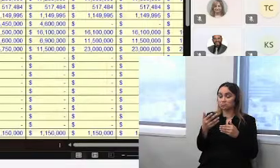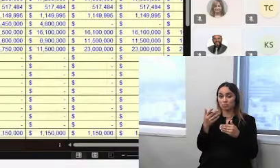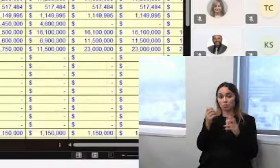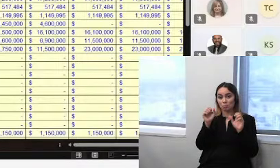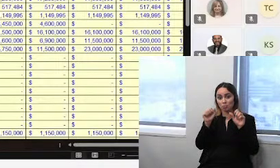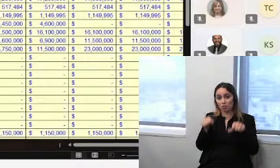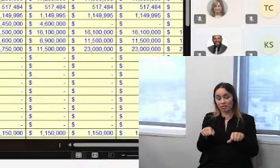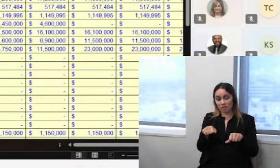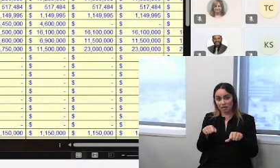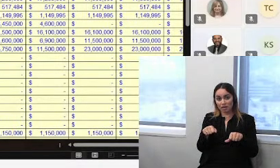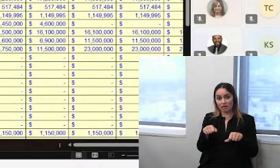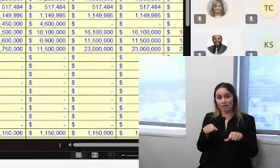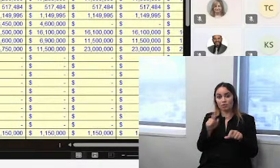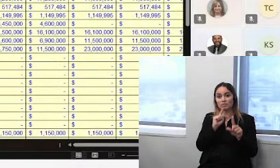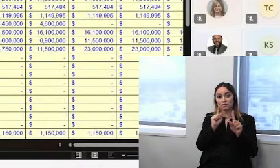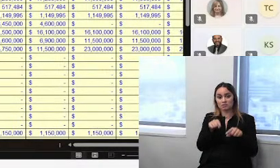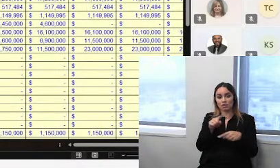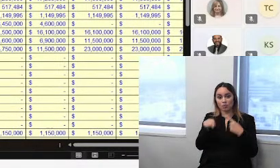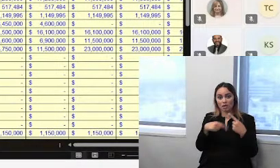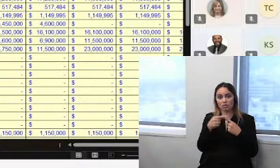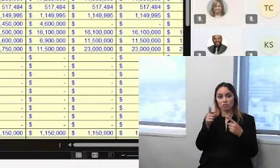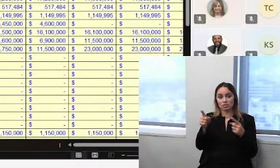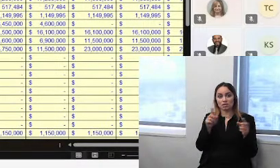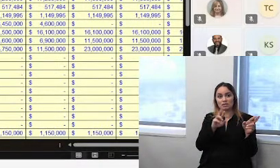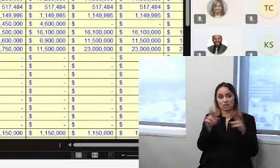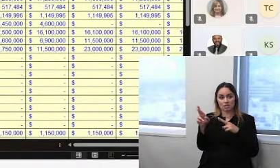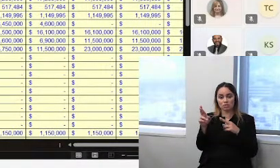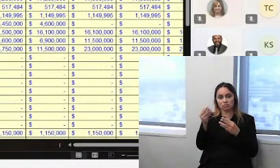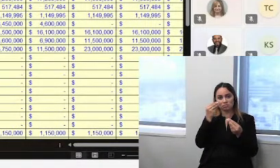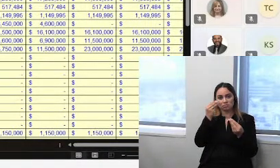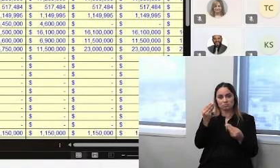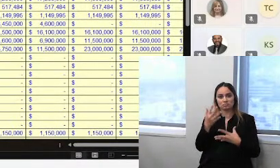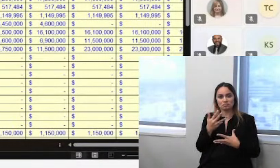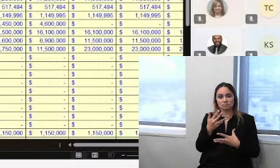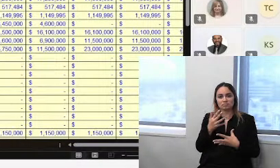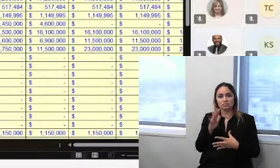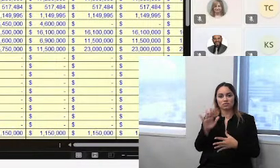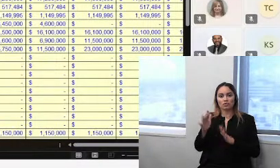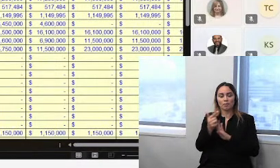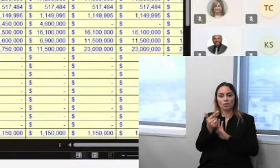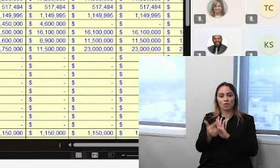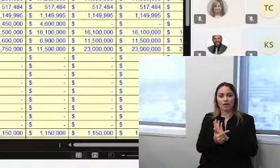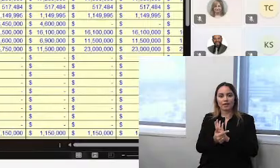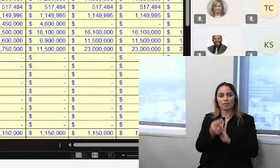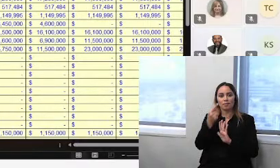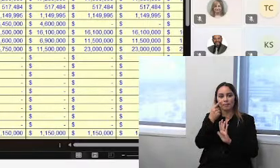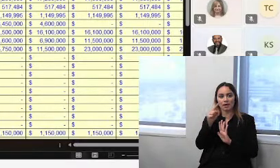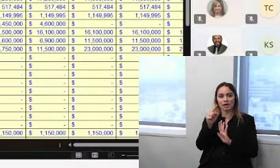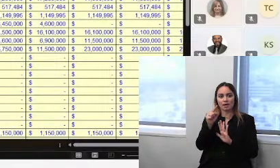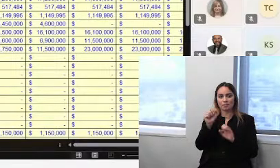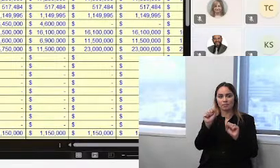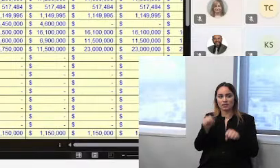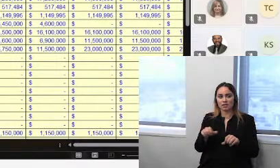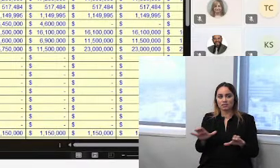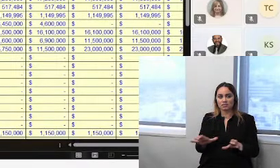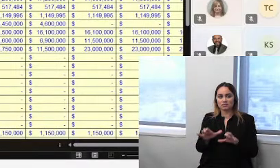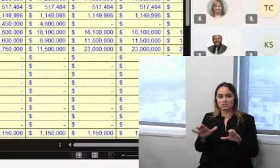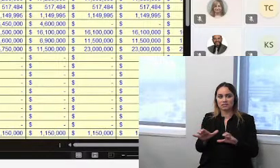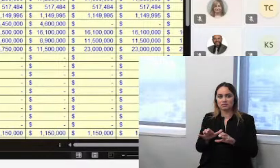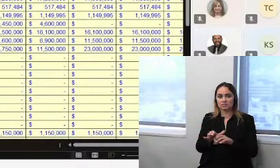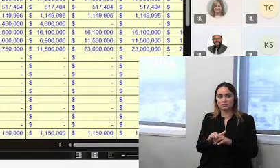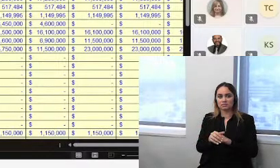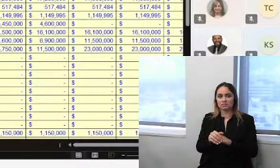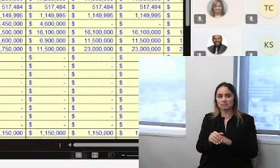to provide that answer, you'll let us know through your counsel and we'll deal with it on the record. Is that okay, Ms. Mercado? Thank you very